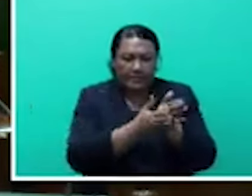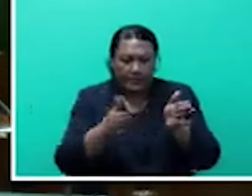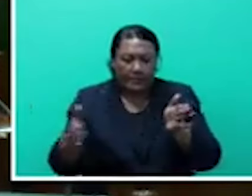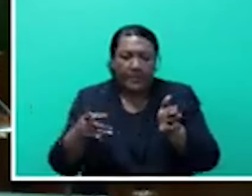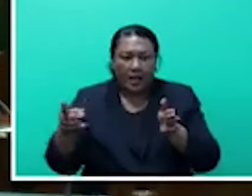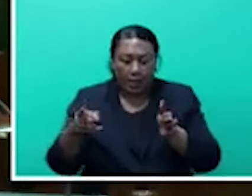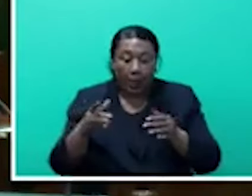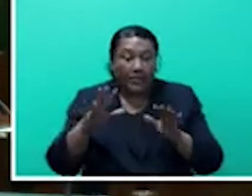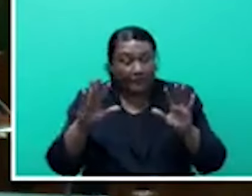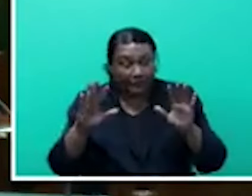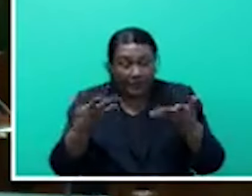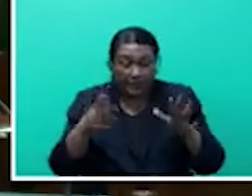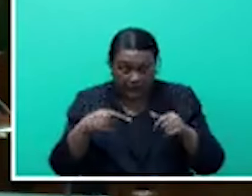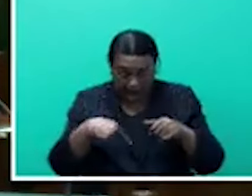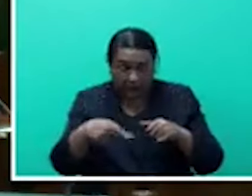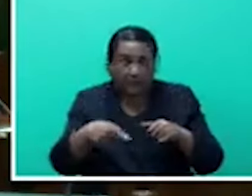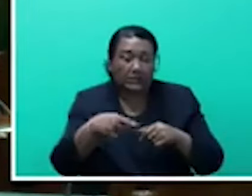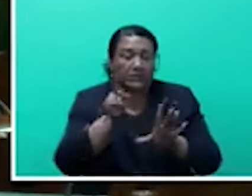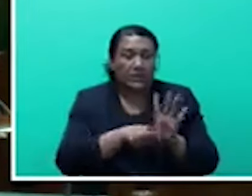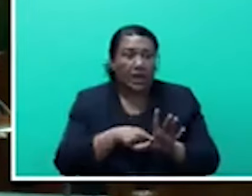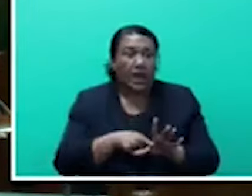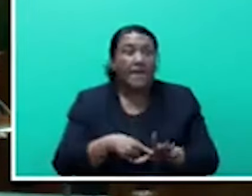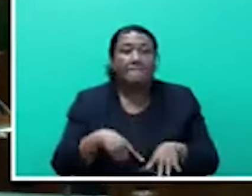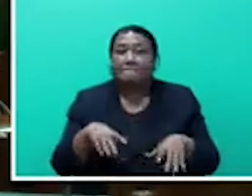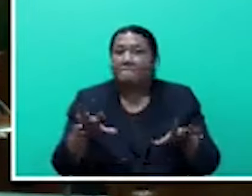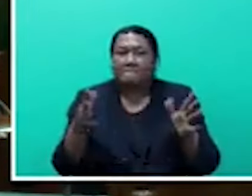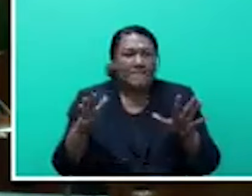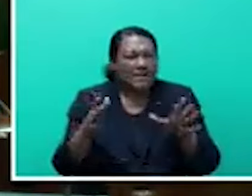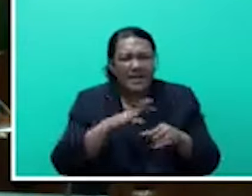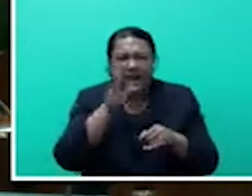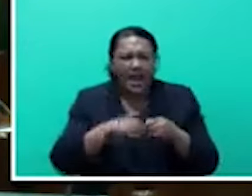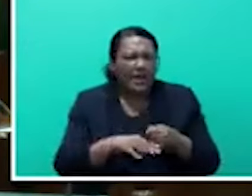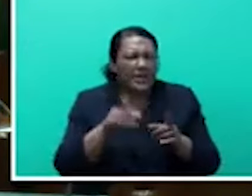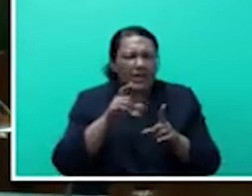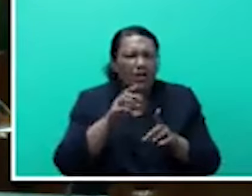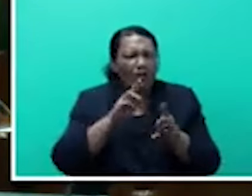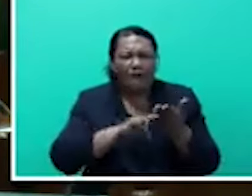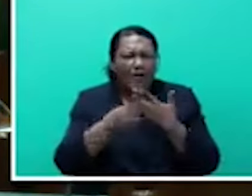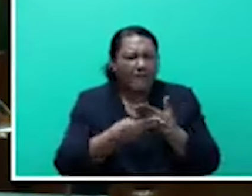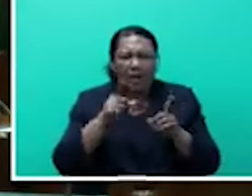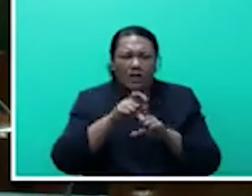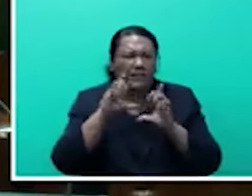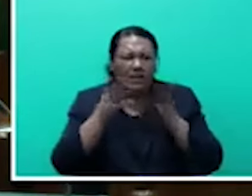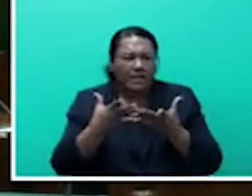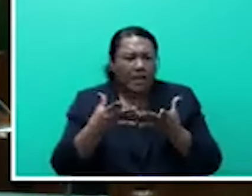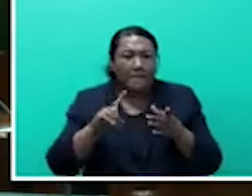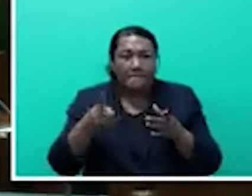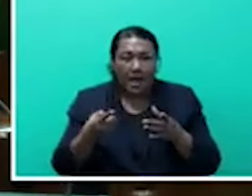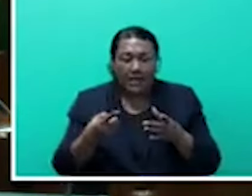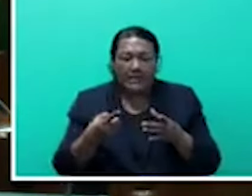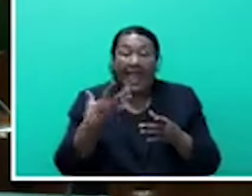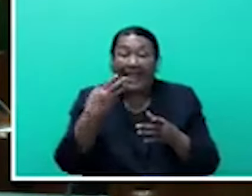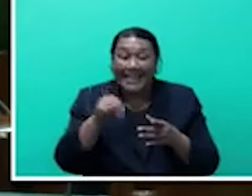this year. So end of this year means could be November, December. But remember, there are certain processes,